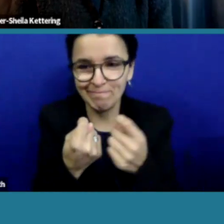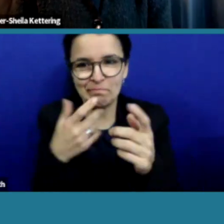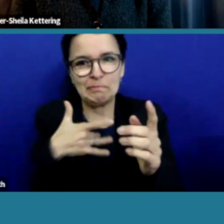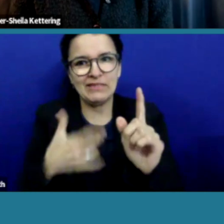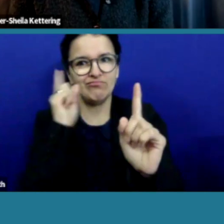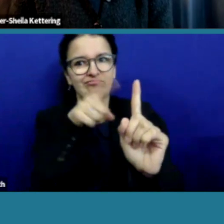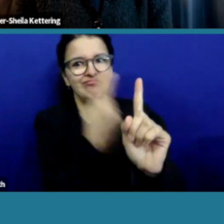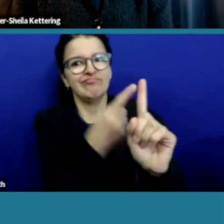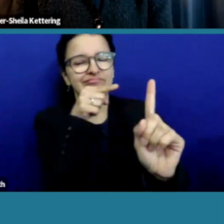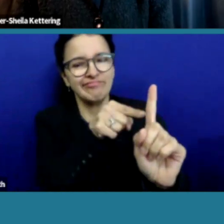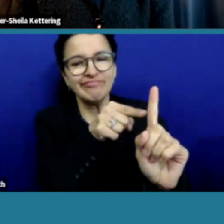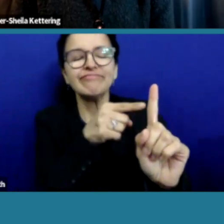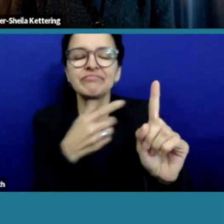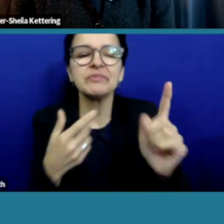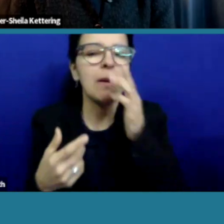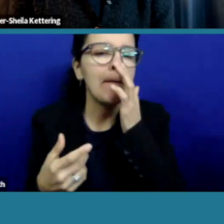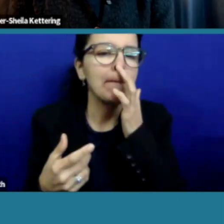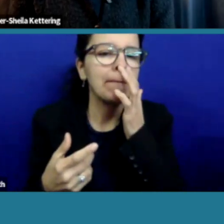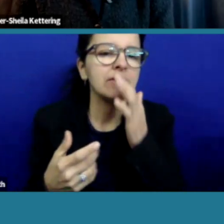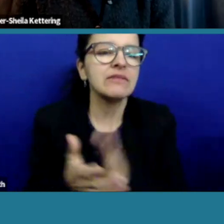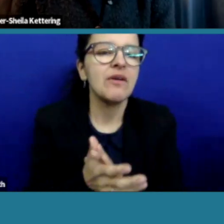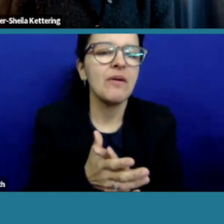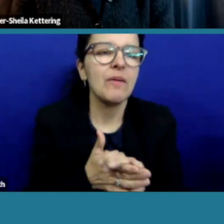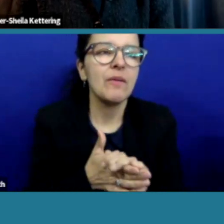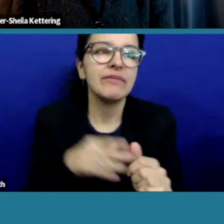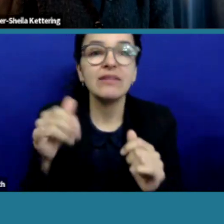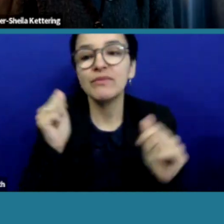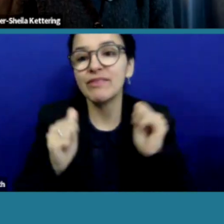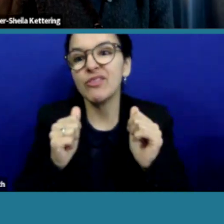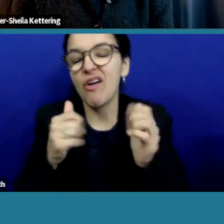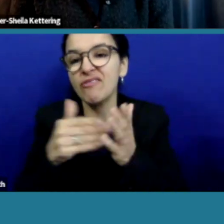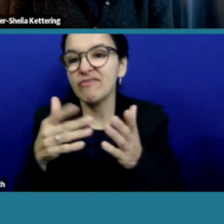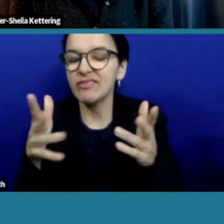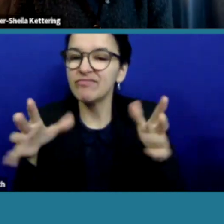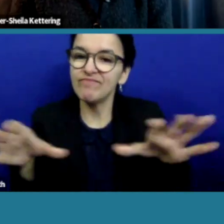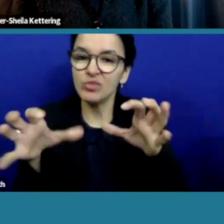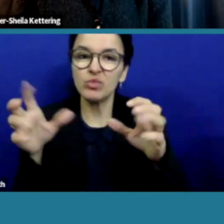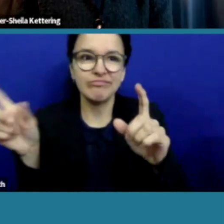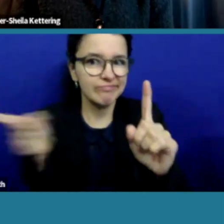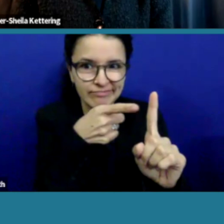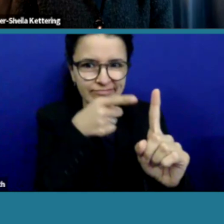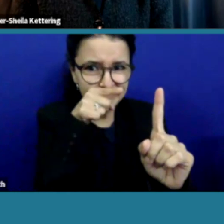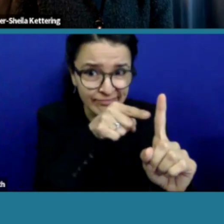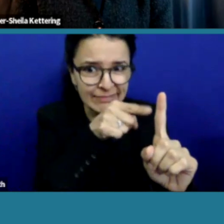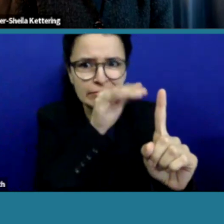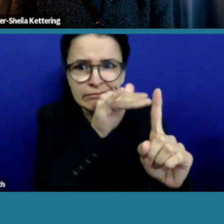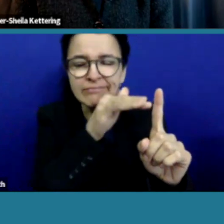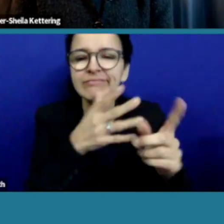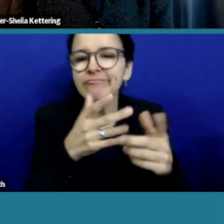things related to the interpreting team and what will take place.